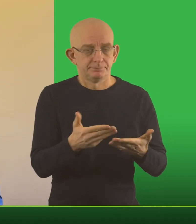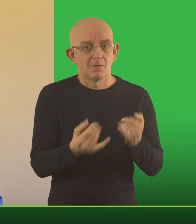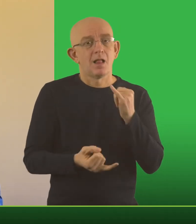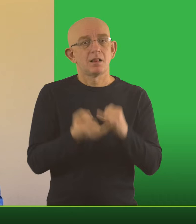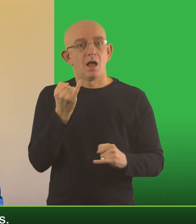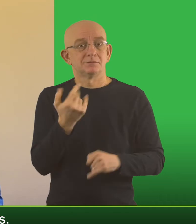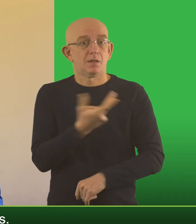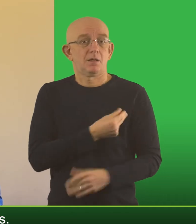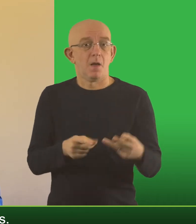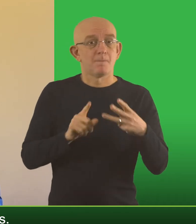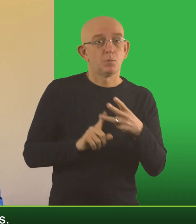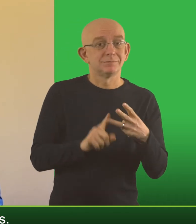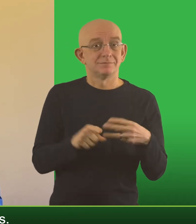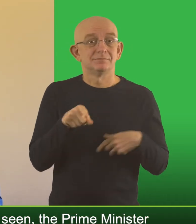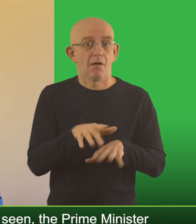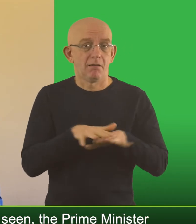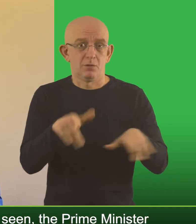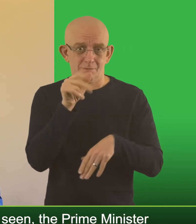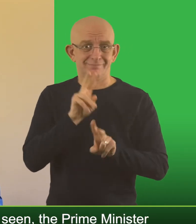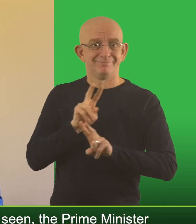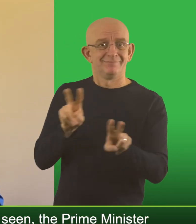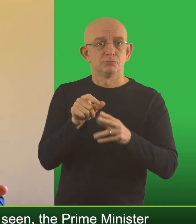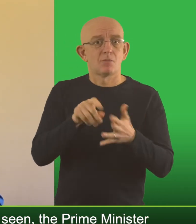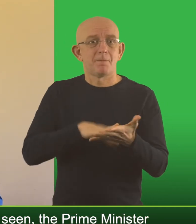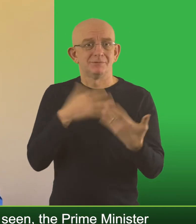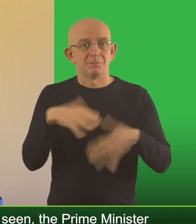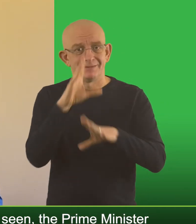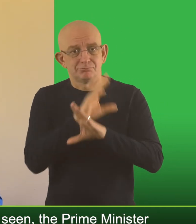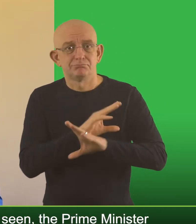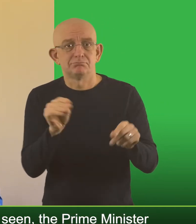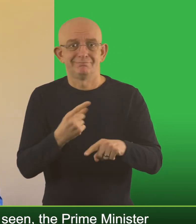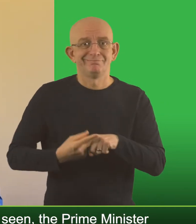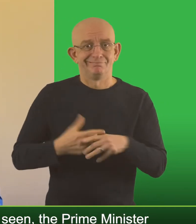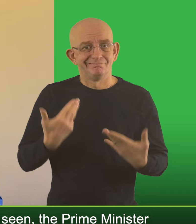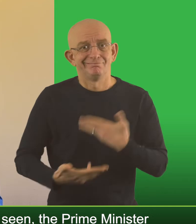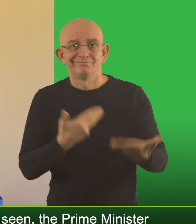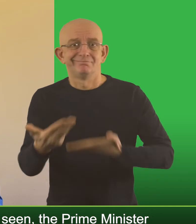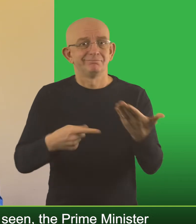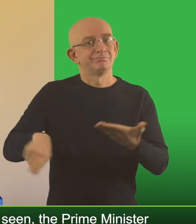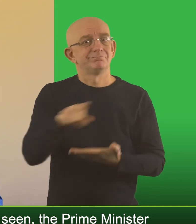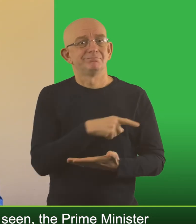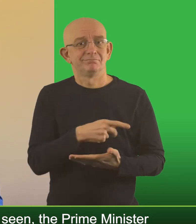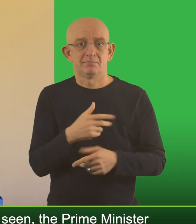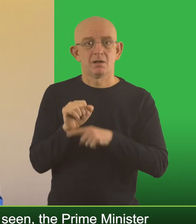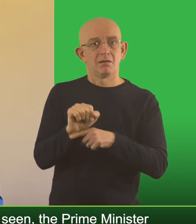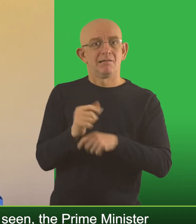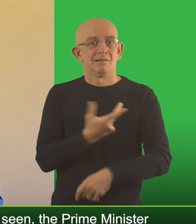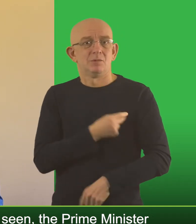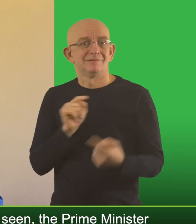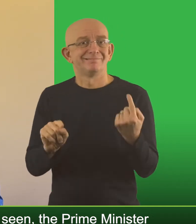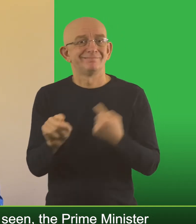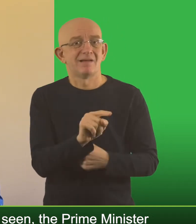spread. Lastly, boosters. The booster campaign, as you'll have seen, the Prime Minister has made